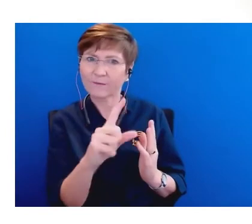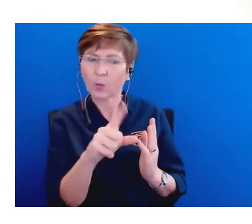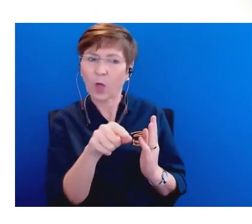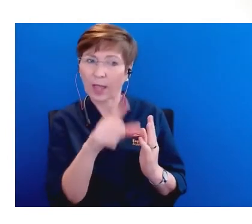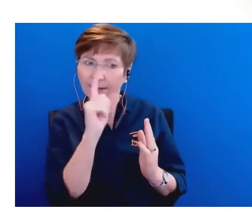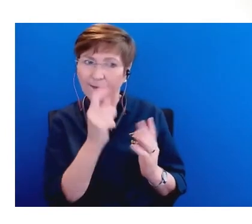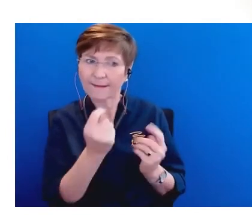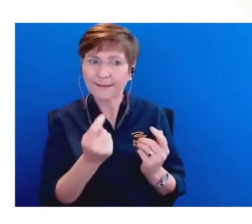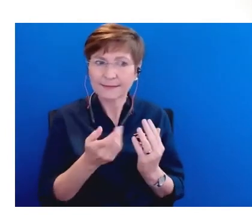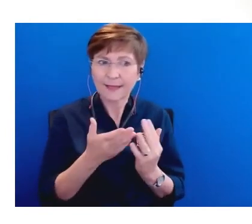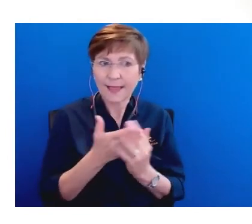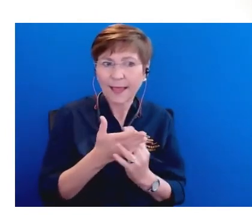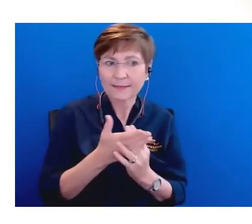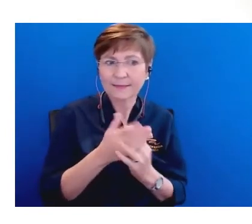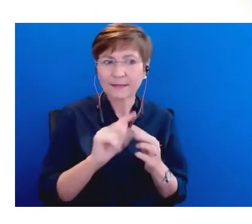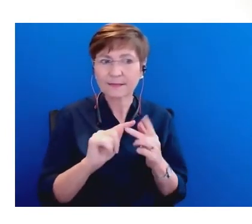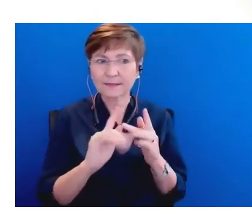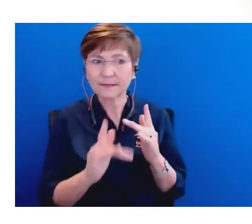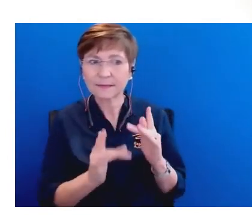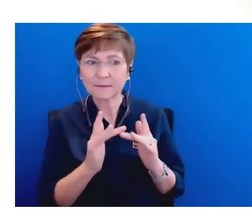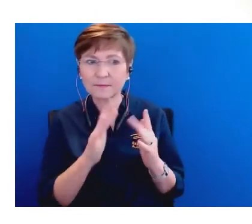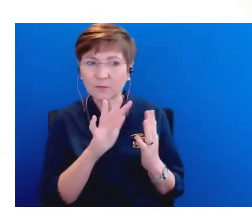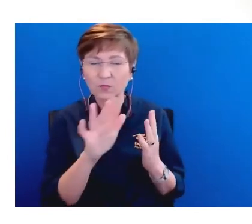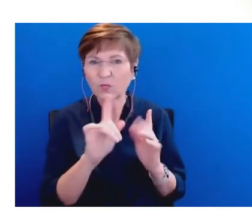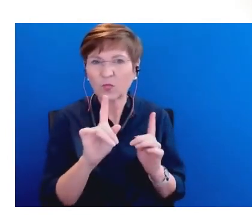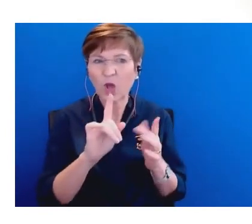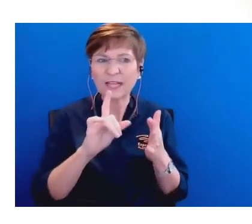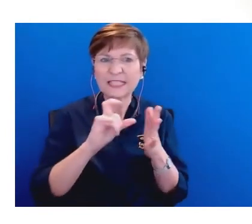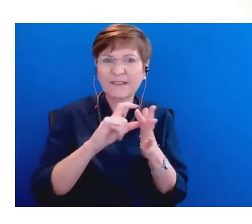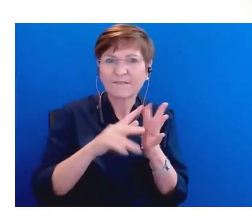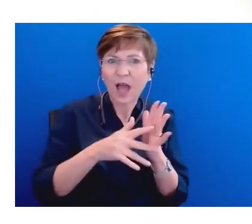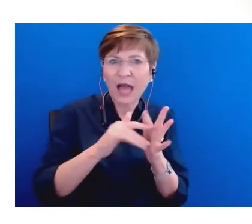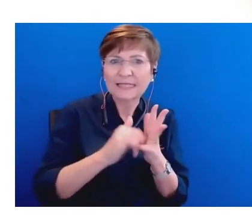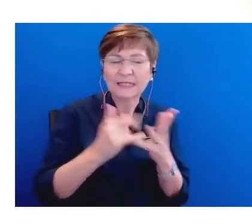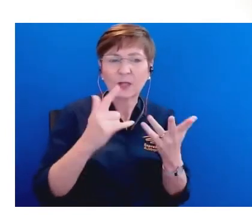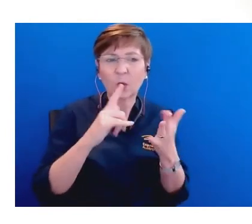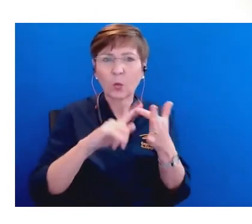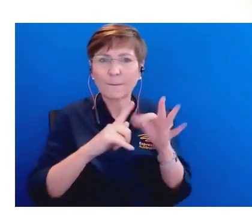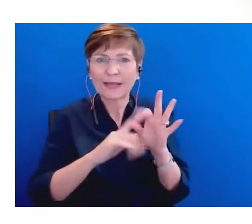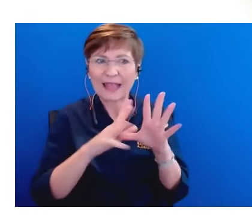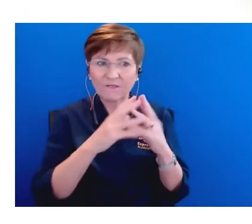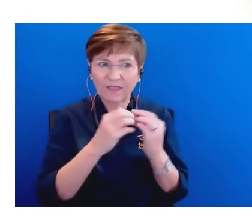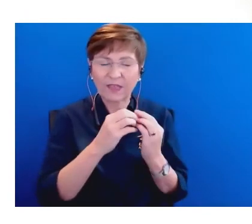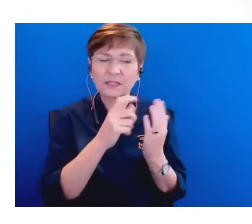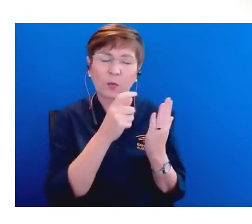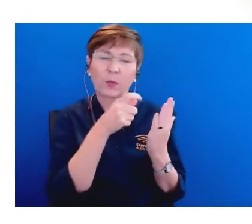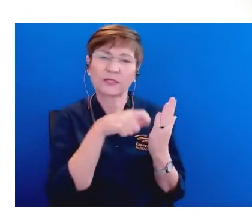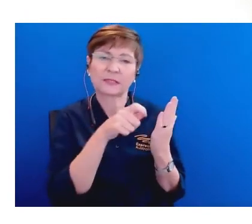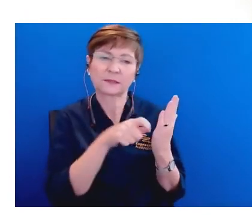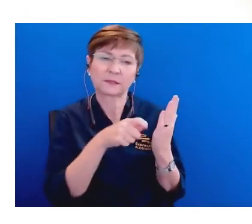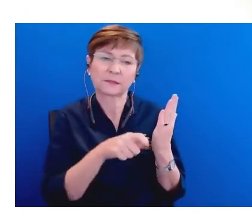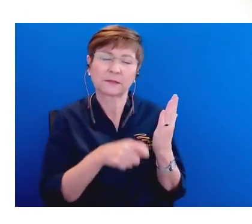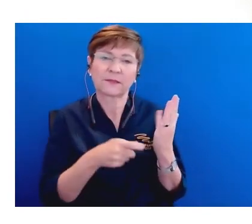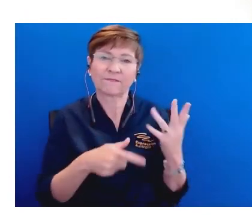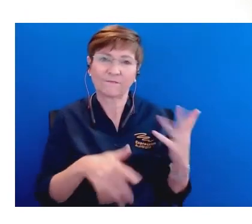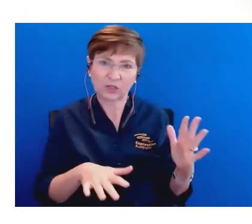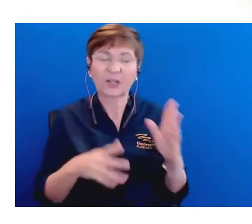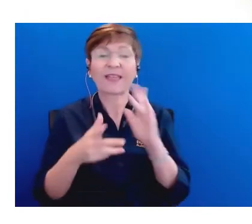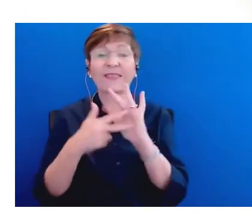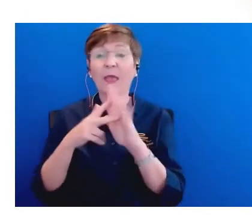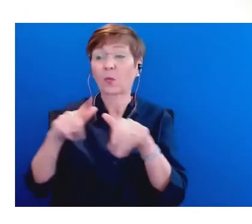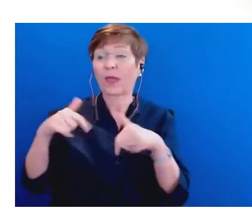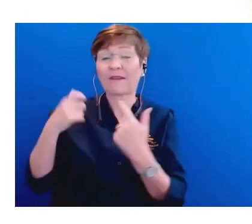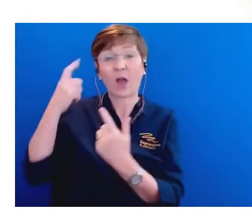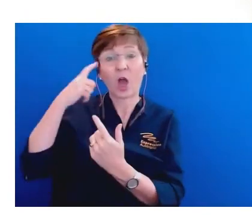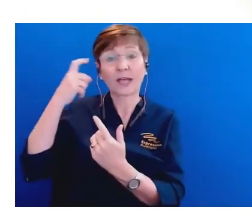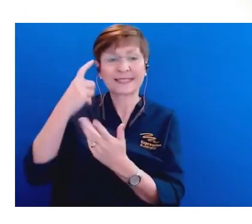practical recommendations for suppliers to make their information more accessible for consumers with cognitive disabilities. And